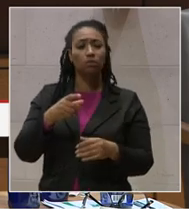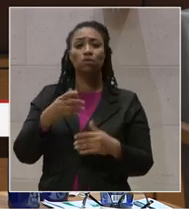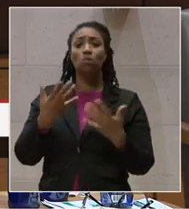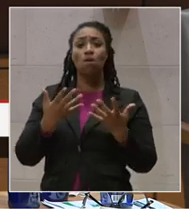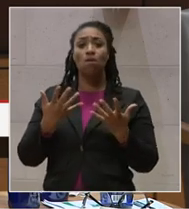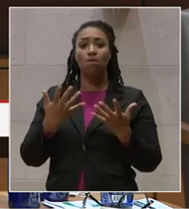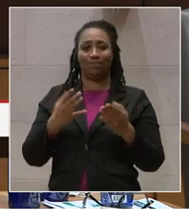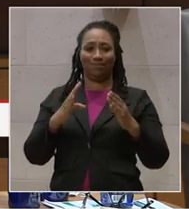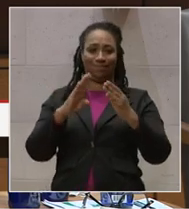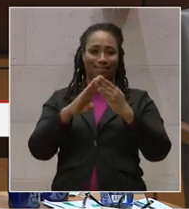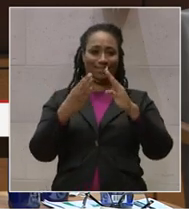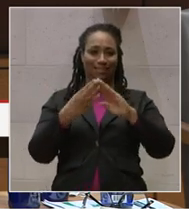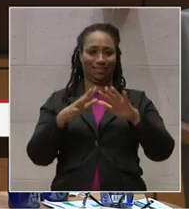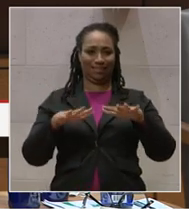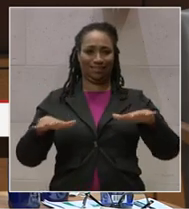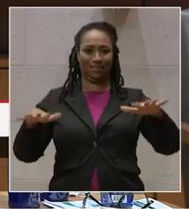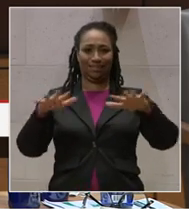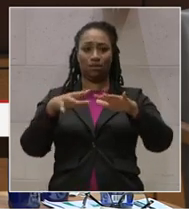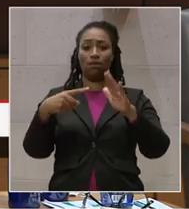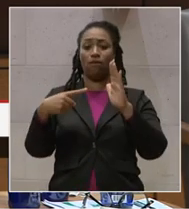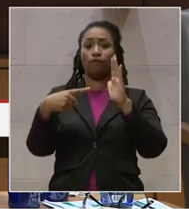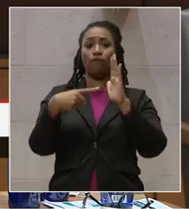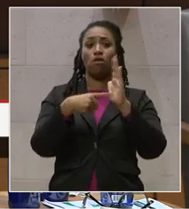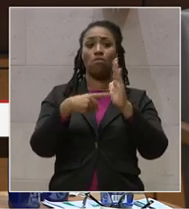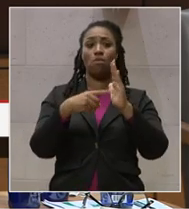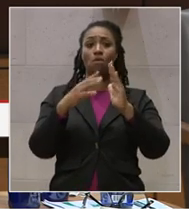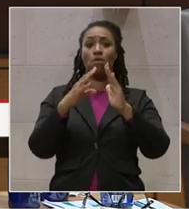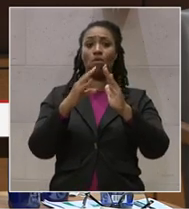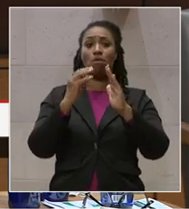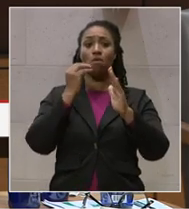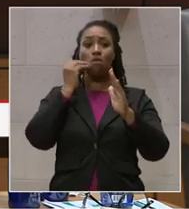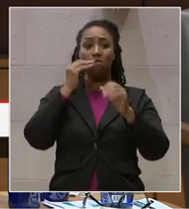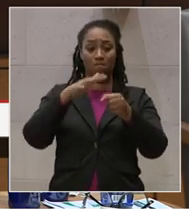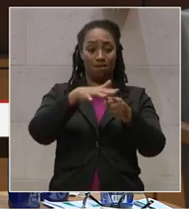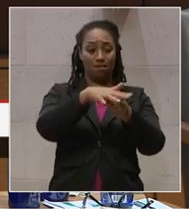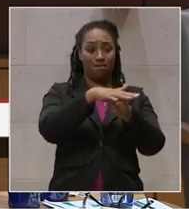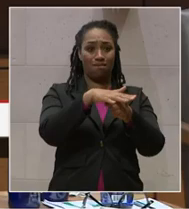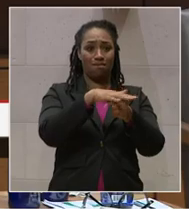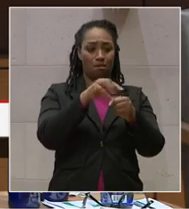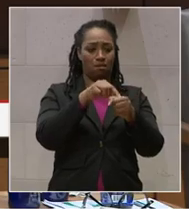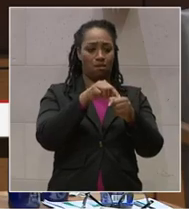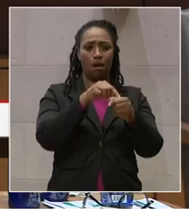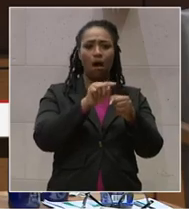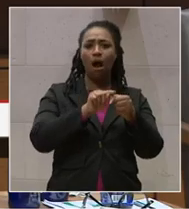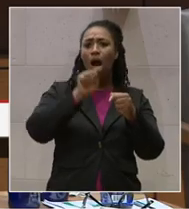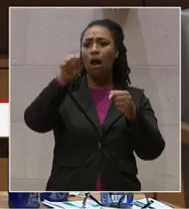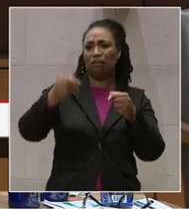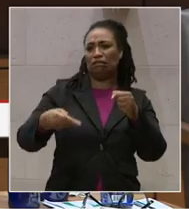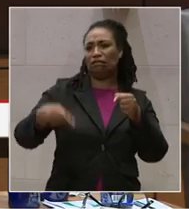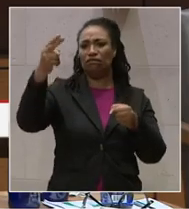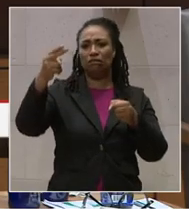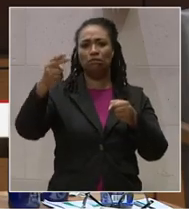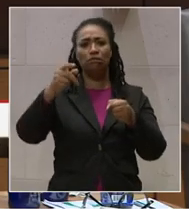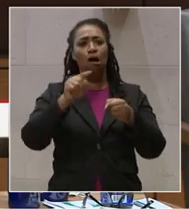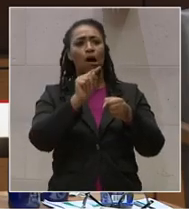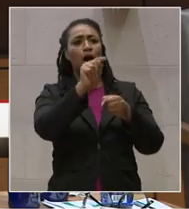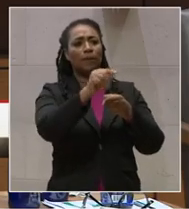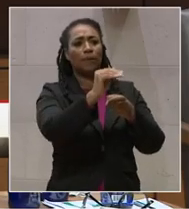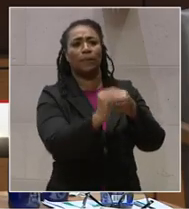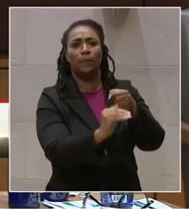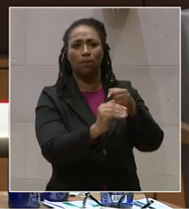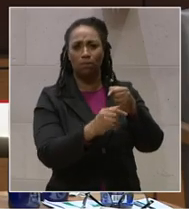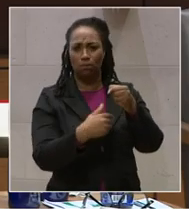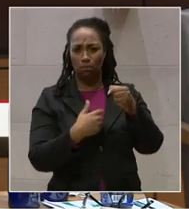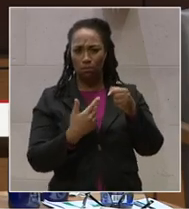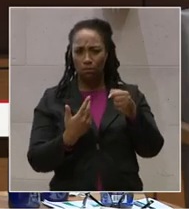affordable homes across the city. We saw that from maps. I'm an urban planner, so you know I love maps. But